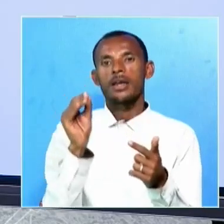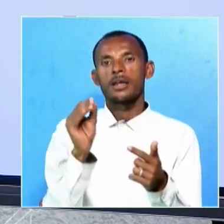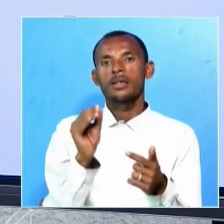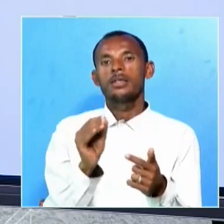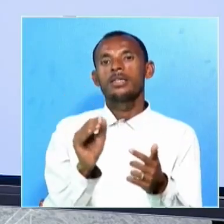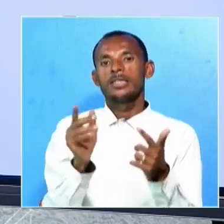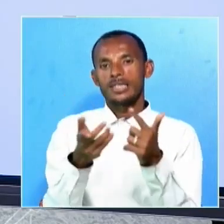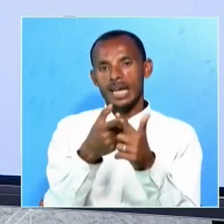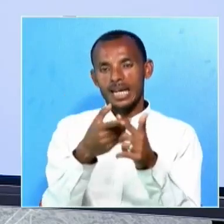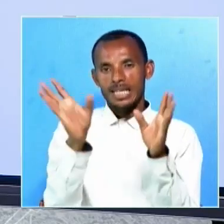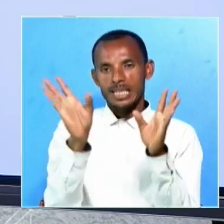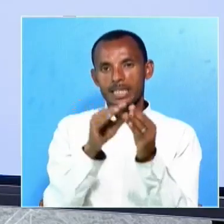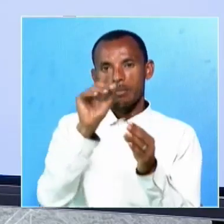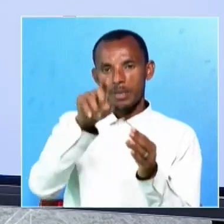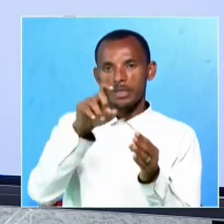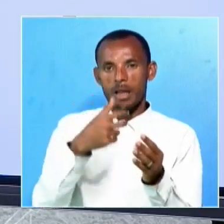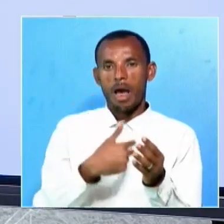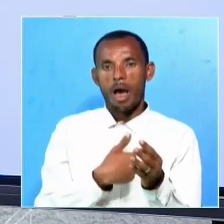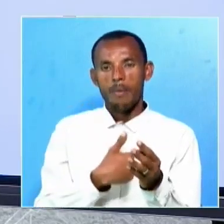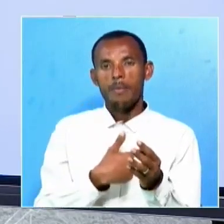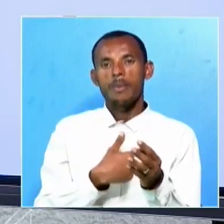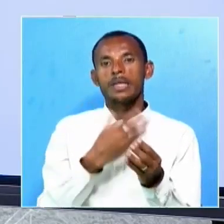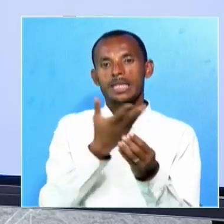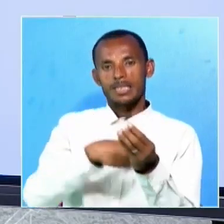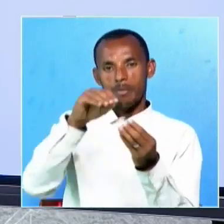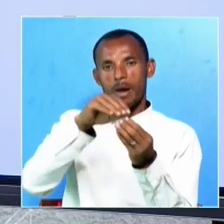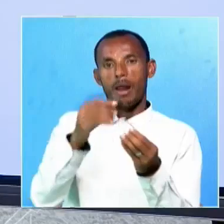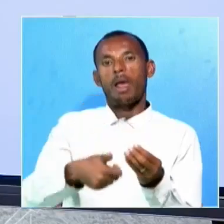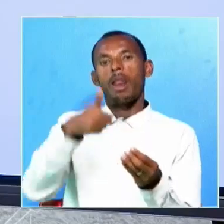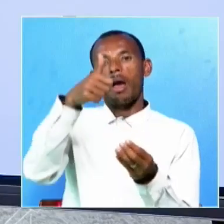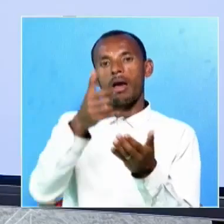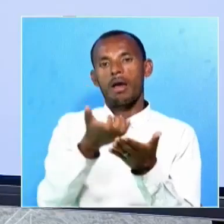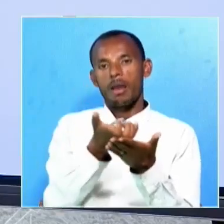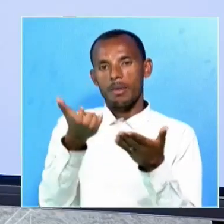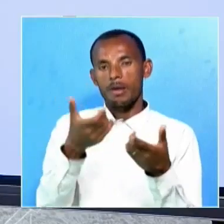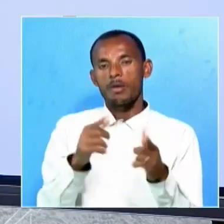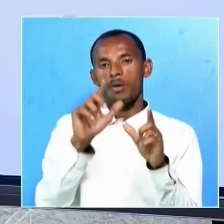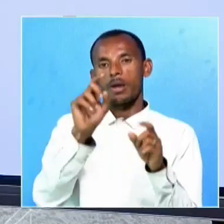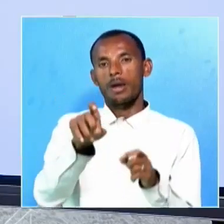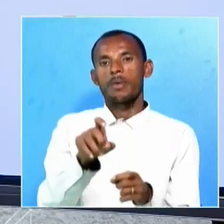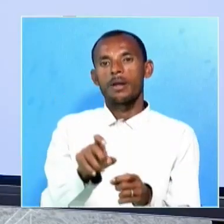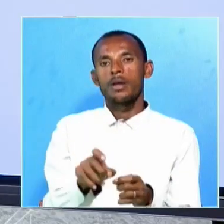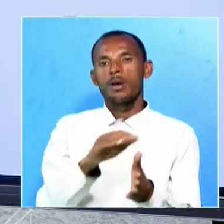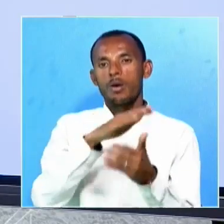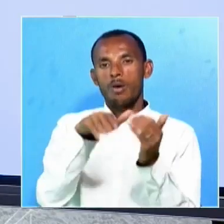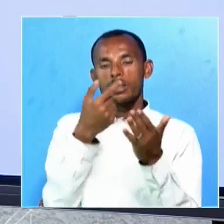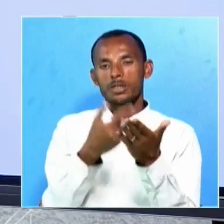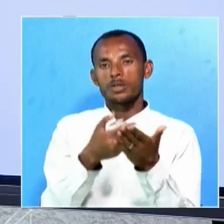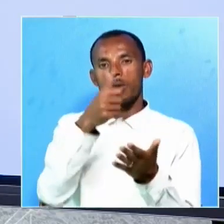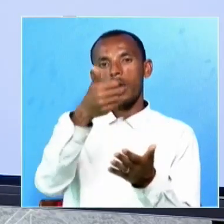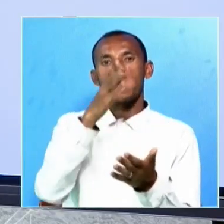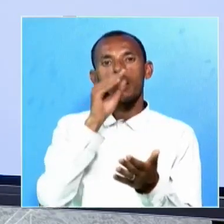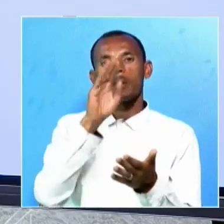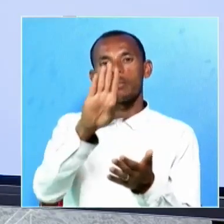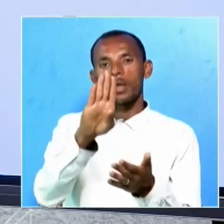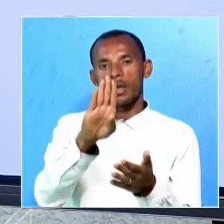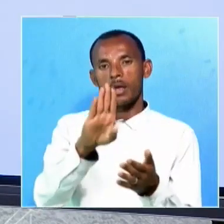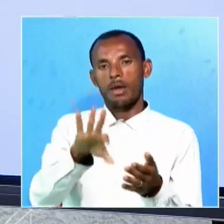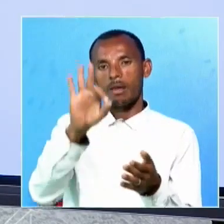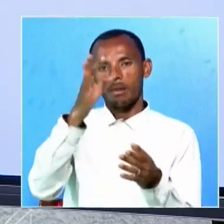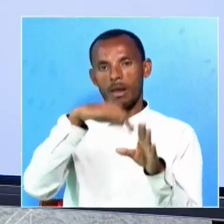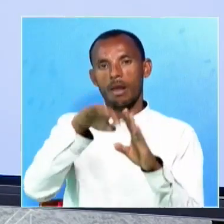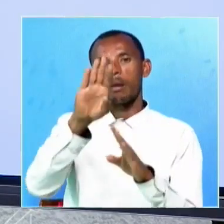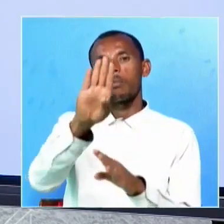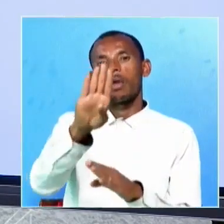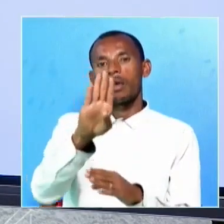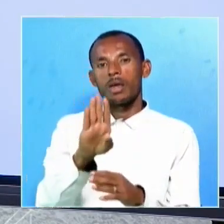the second set must have additional element. Let's see. All these two sets A and B are found on second set.